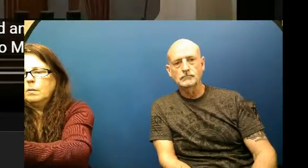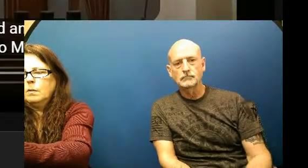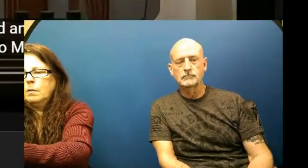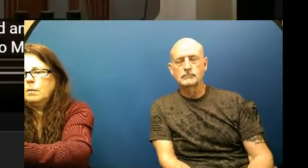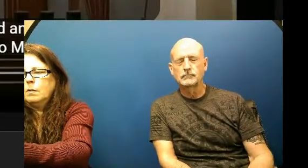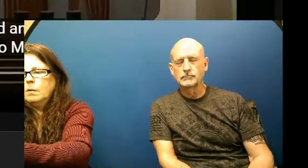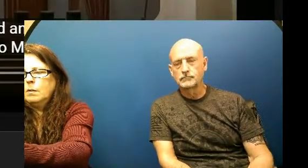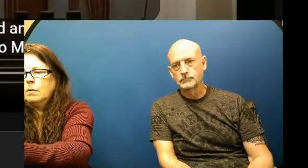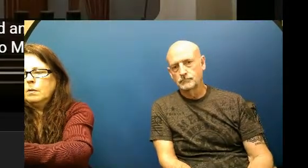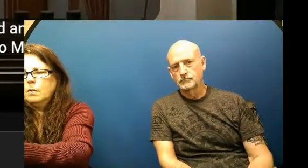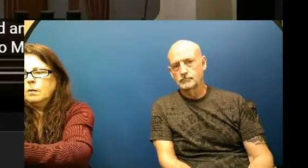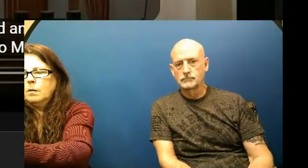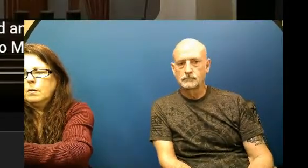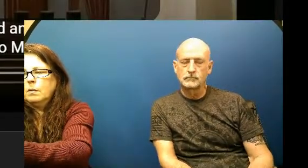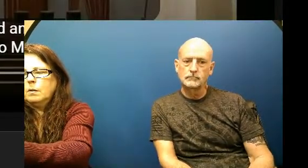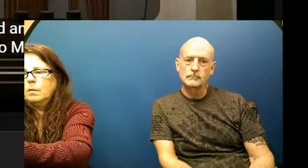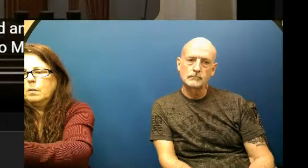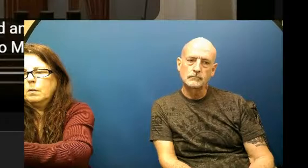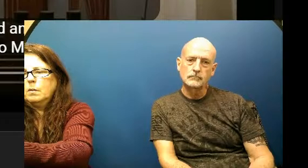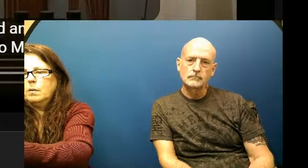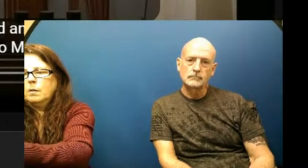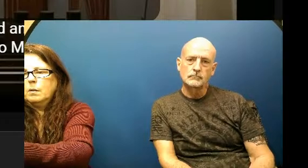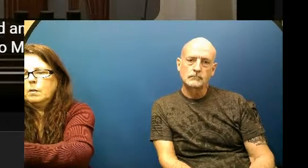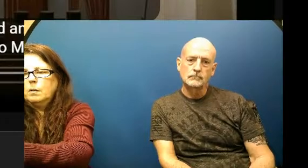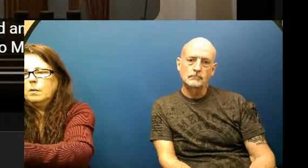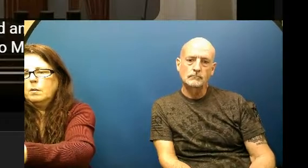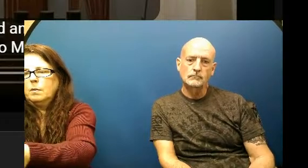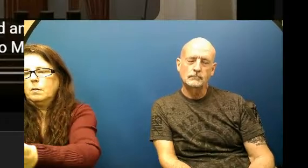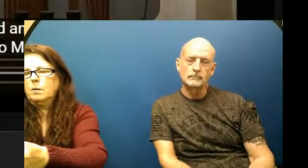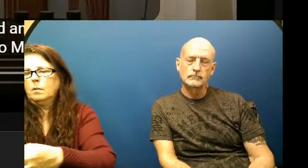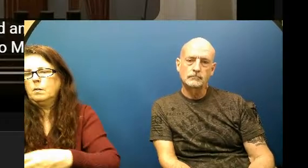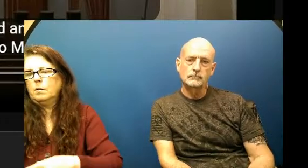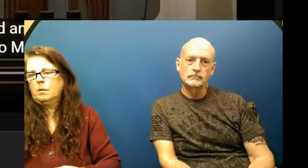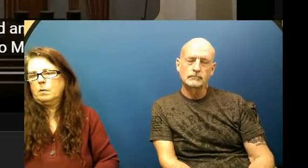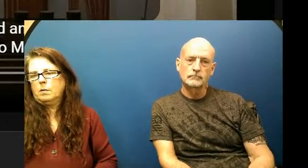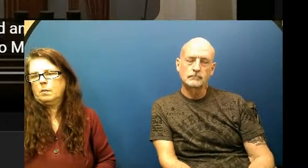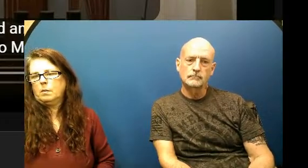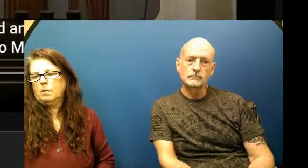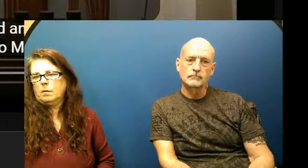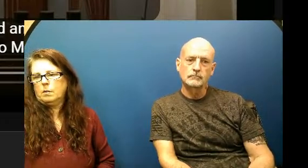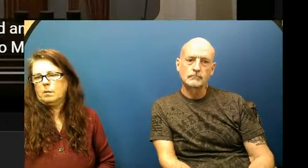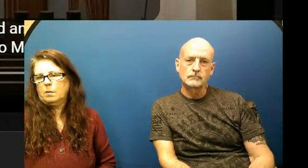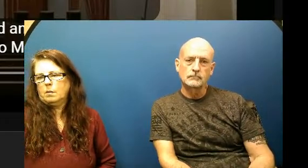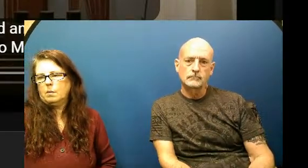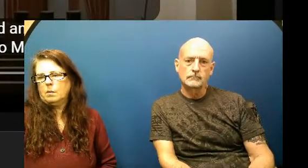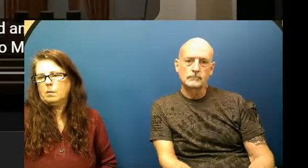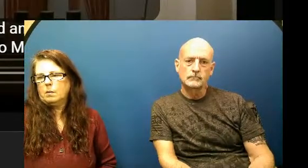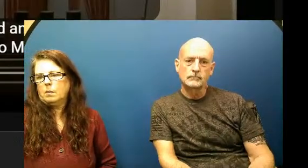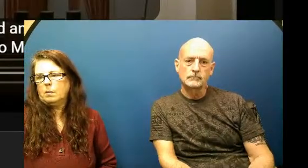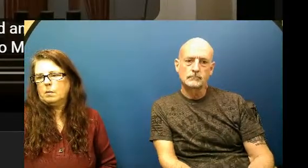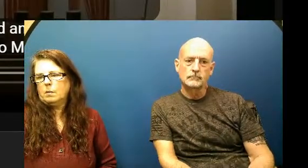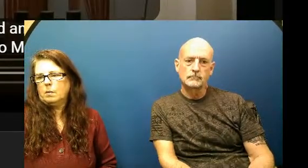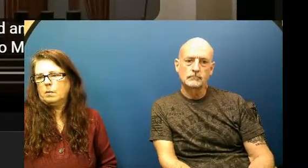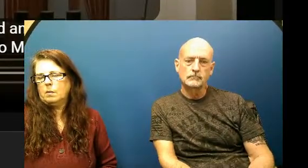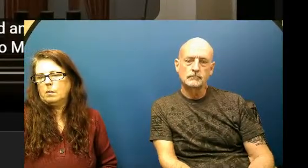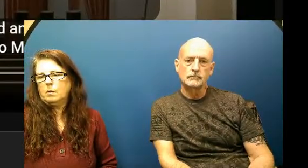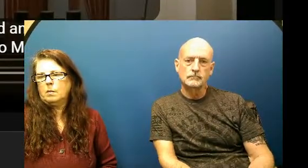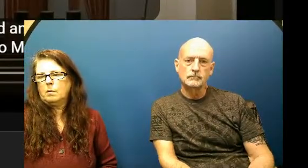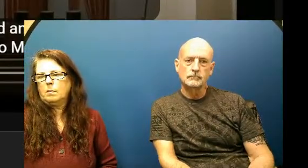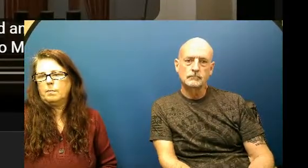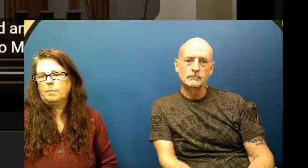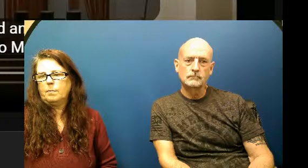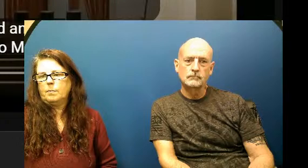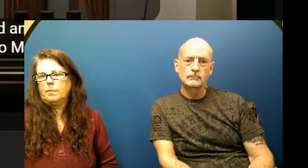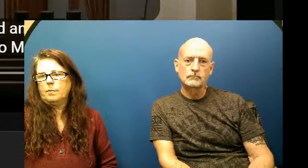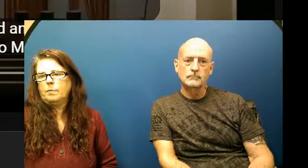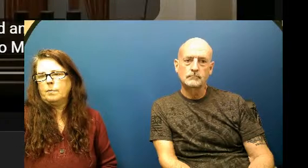what they agreed to do in the National Security Agreement. I think that underscores why TikTok Incorporated, as a U.S. company, does have